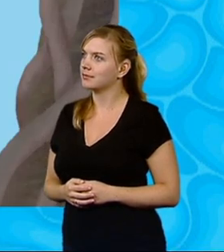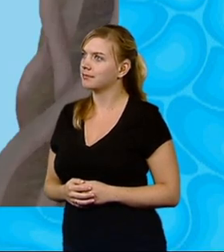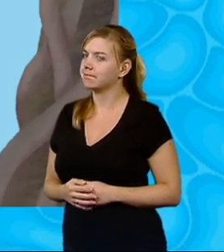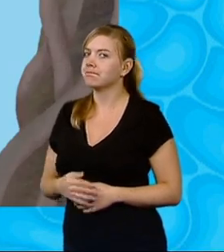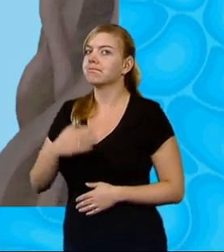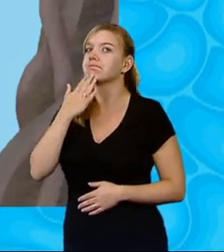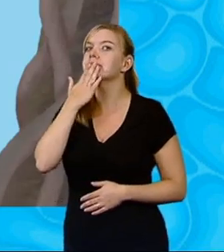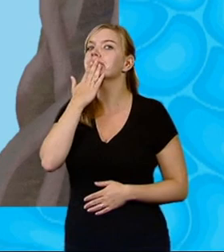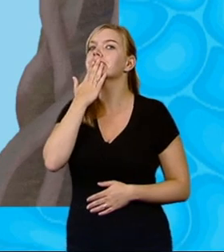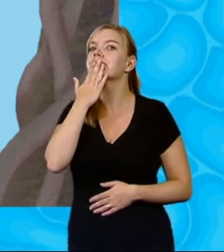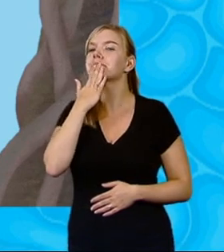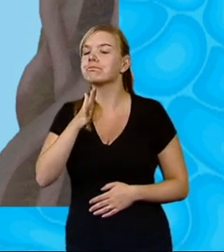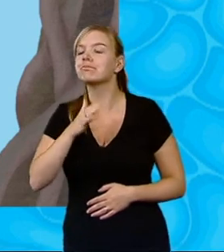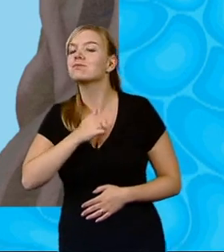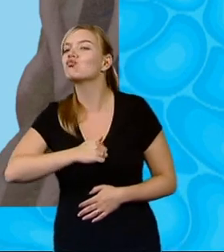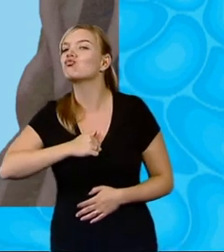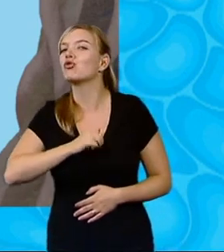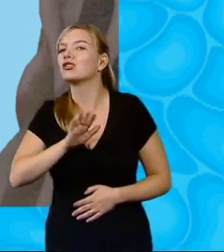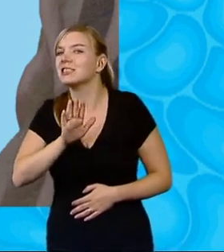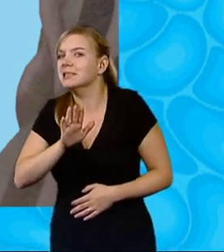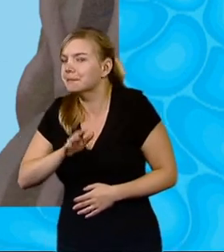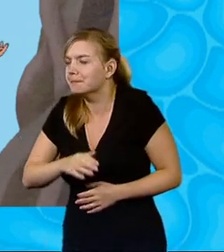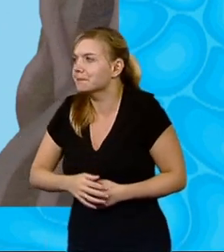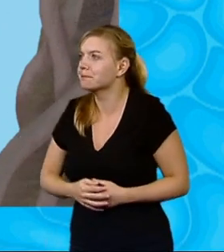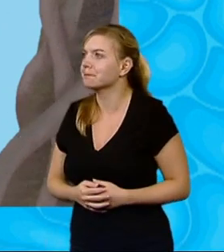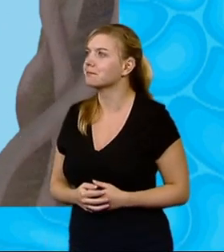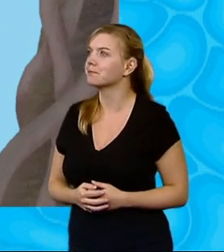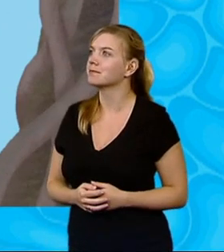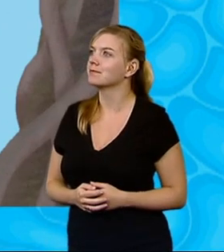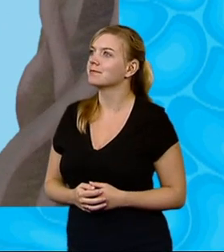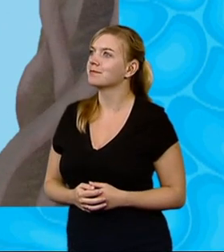Oh, yeah. Sorry, everybody.